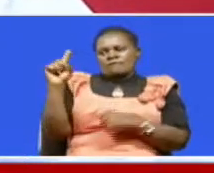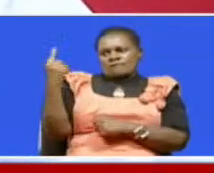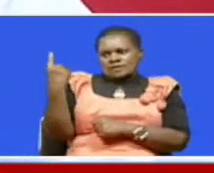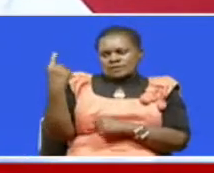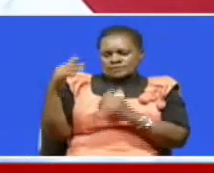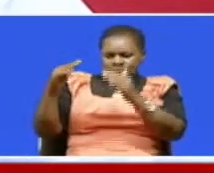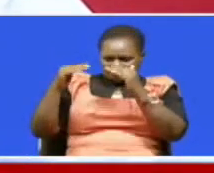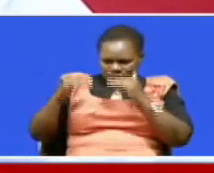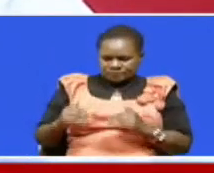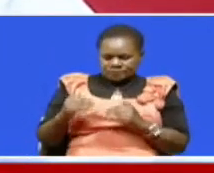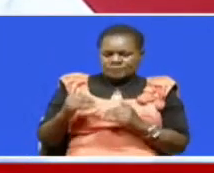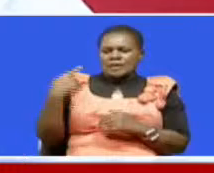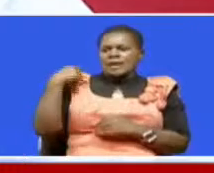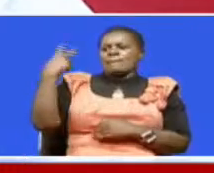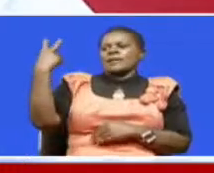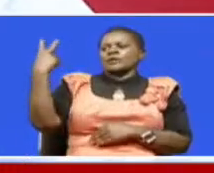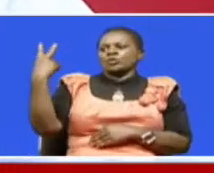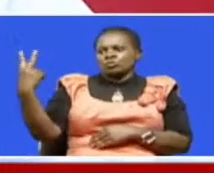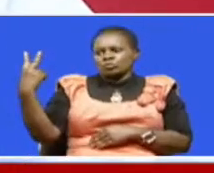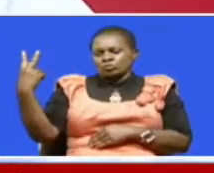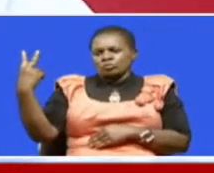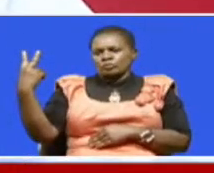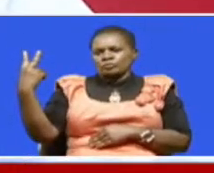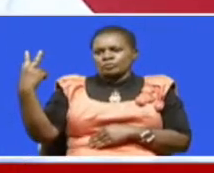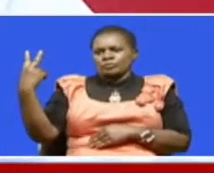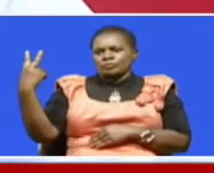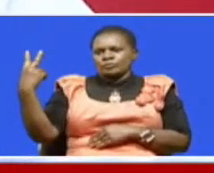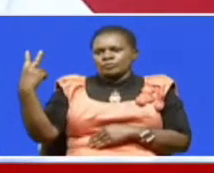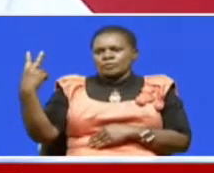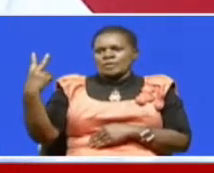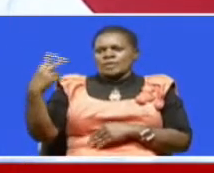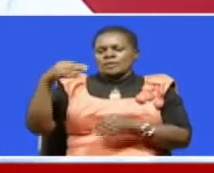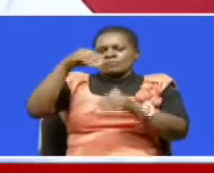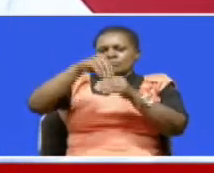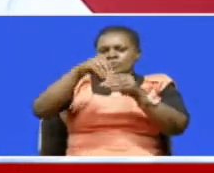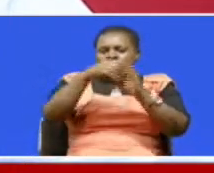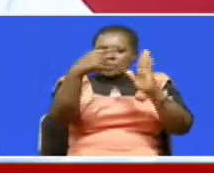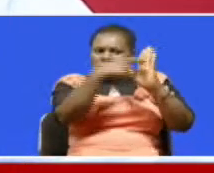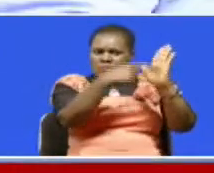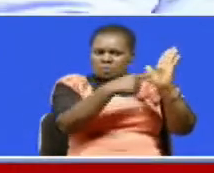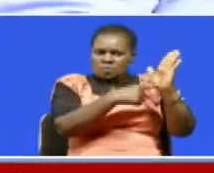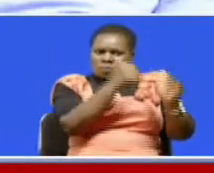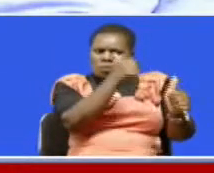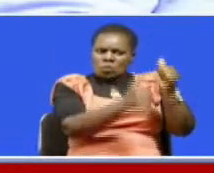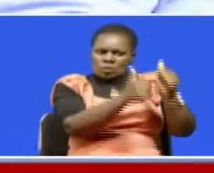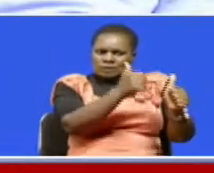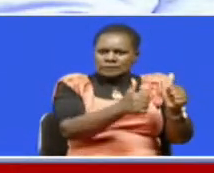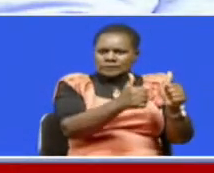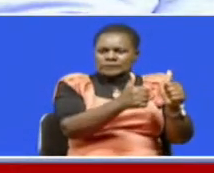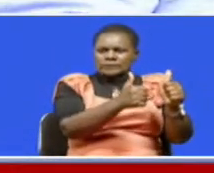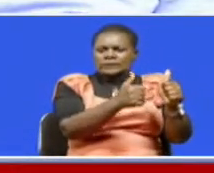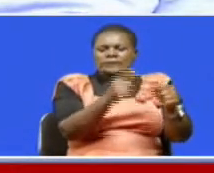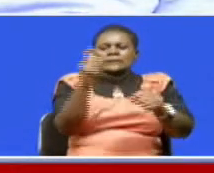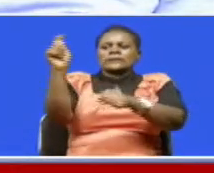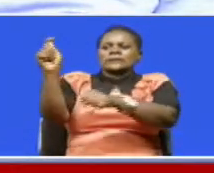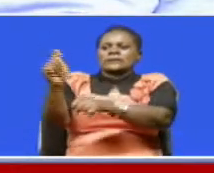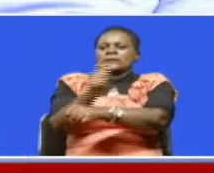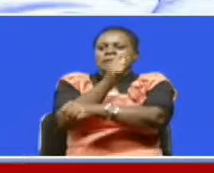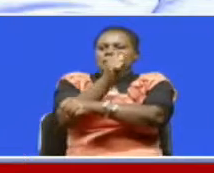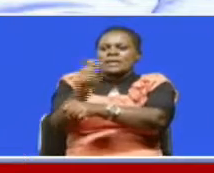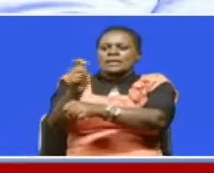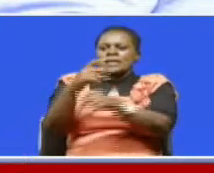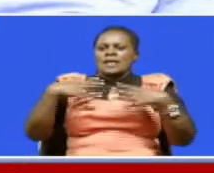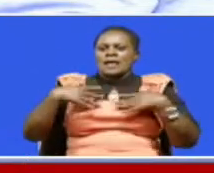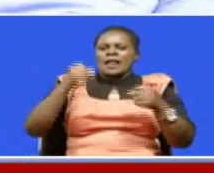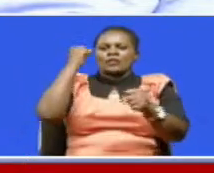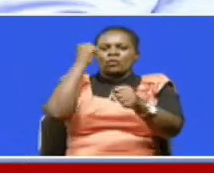one. Number two, amongst the things that they're looking at is the training for the